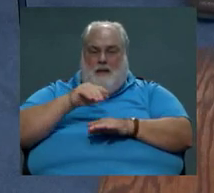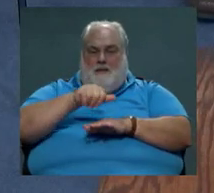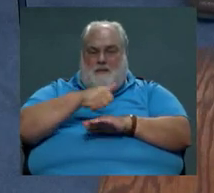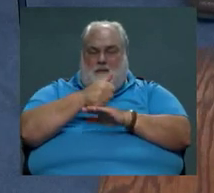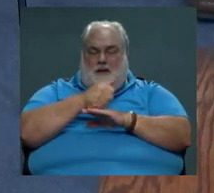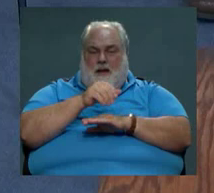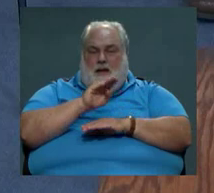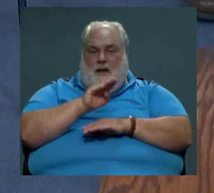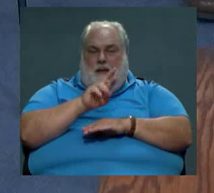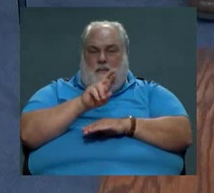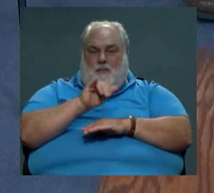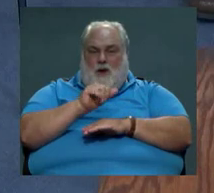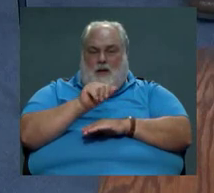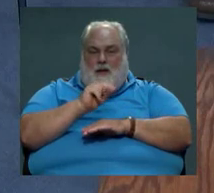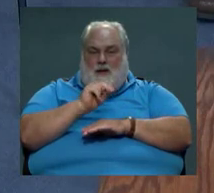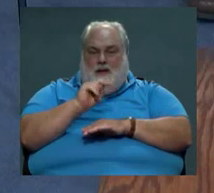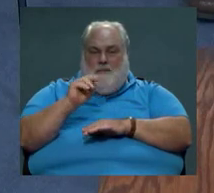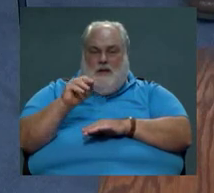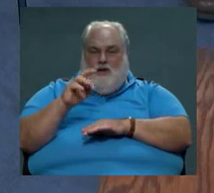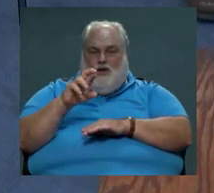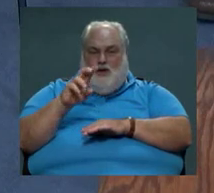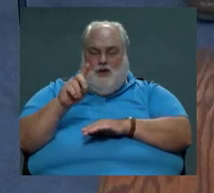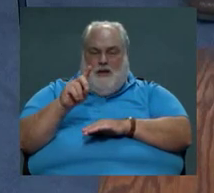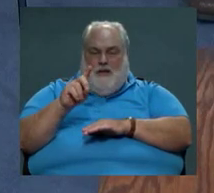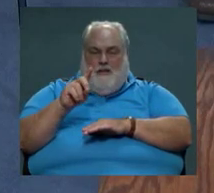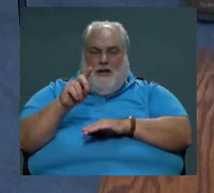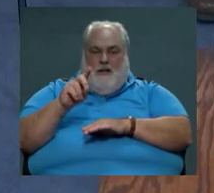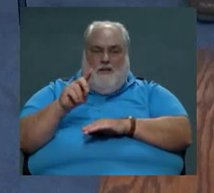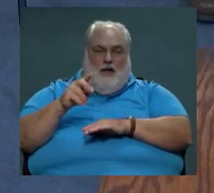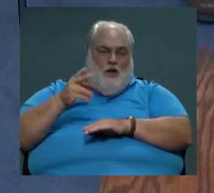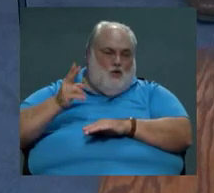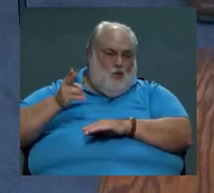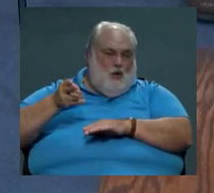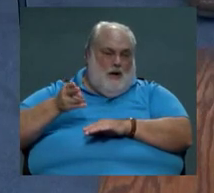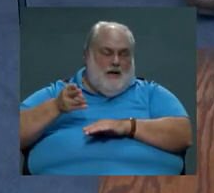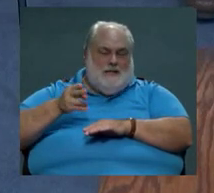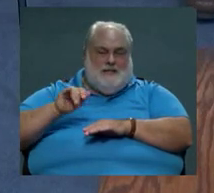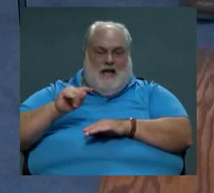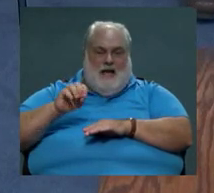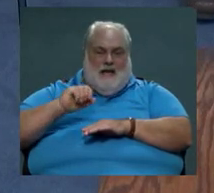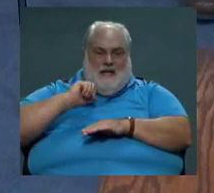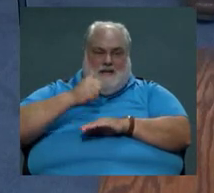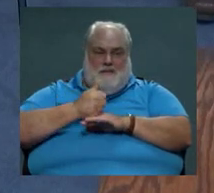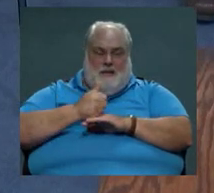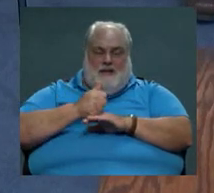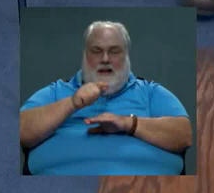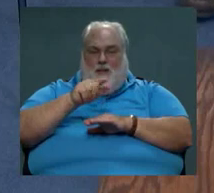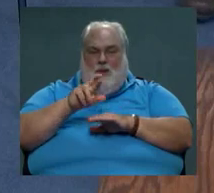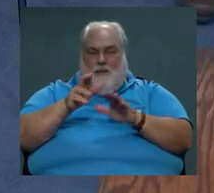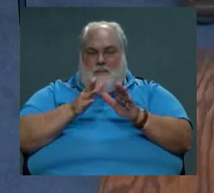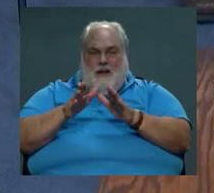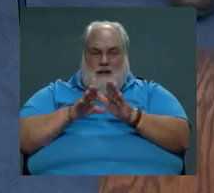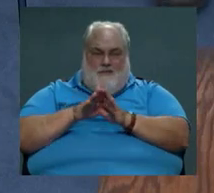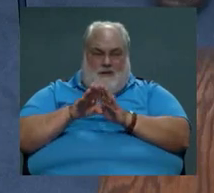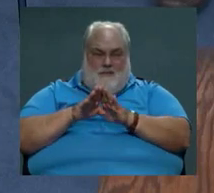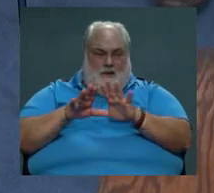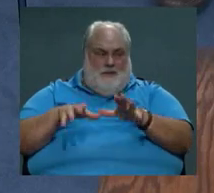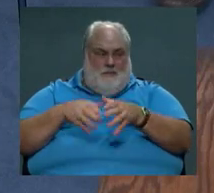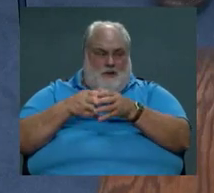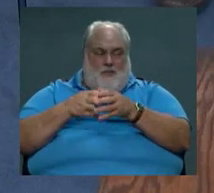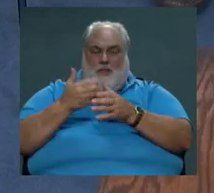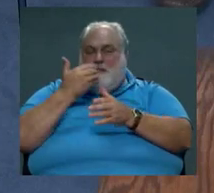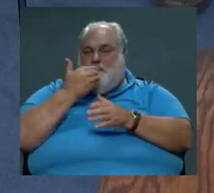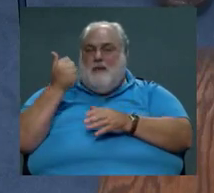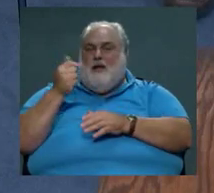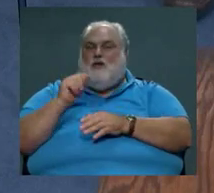staff for the Historic District Commission, the Historic Sites Web Application, developed by the City of Little Rock Planning and Development Department, is one of the